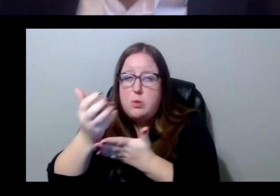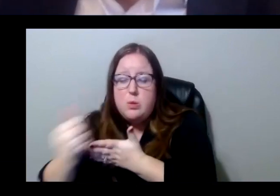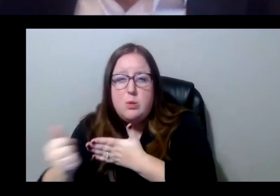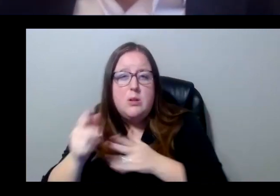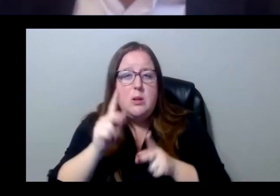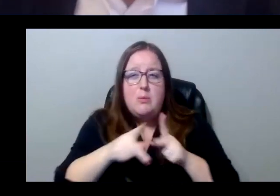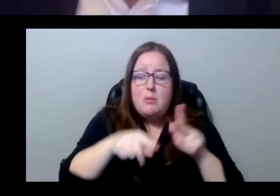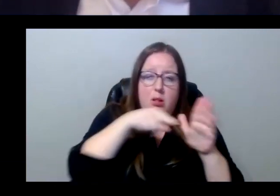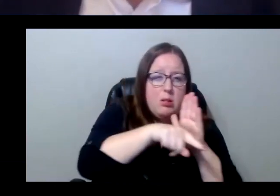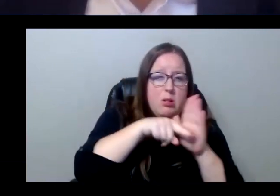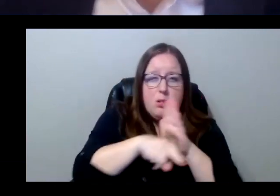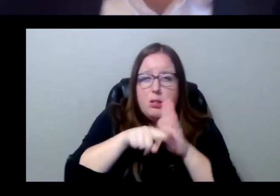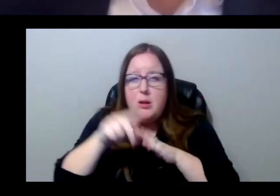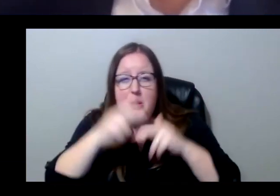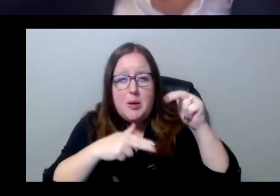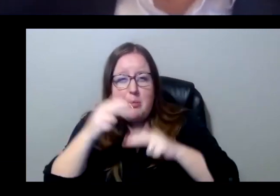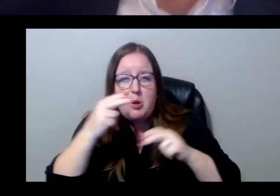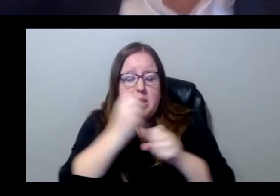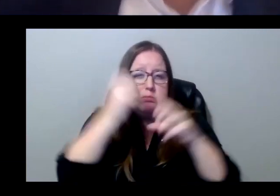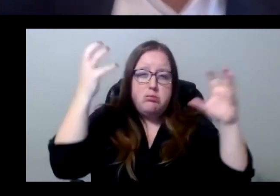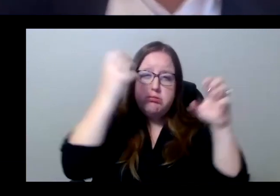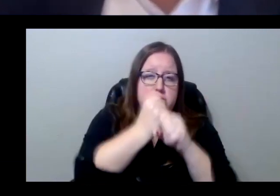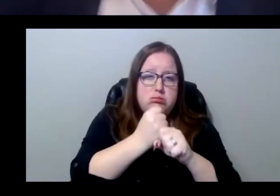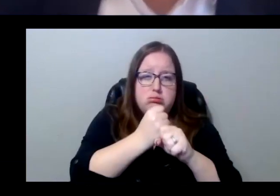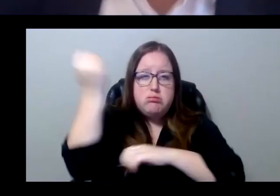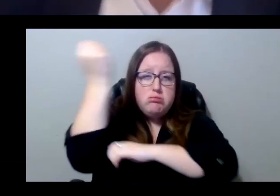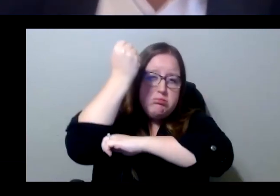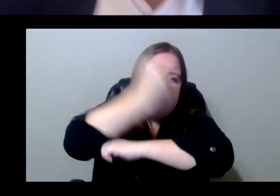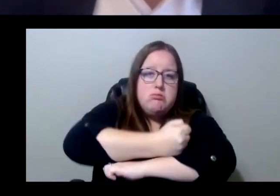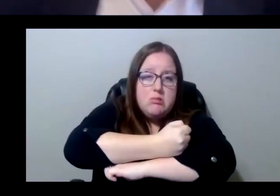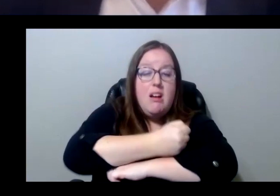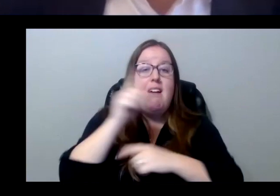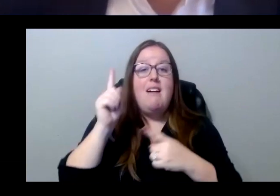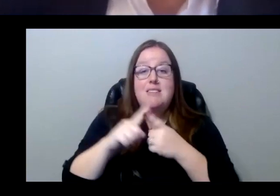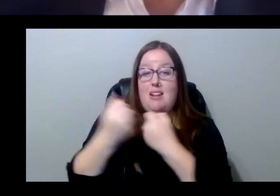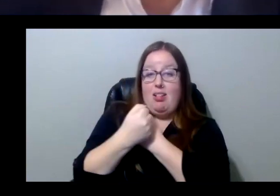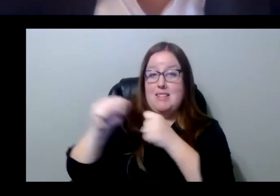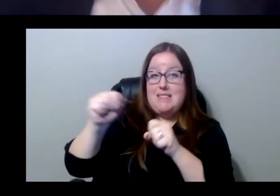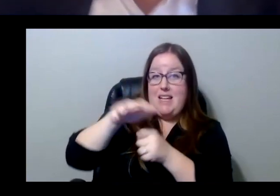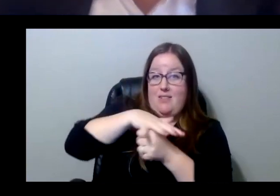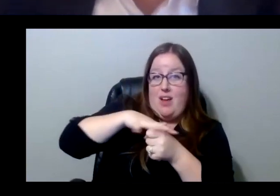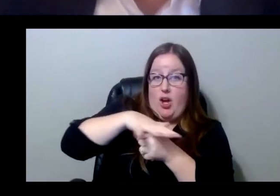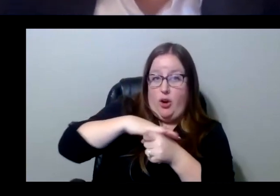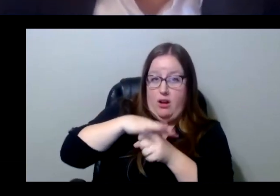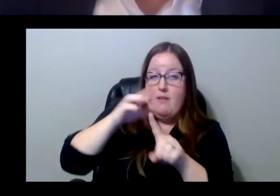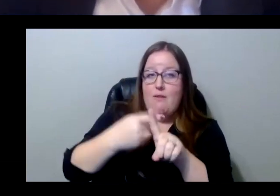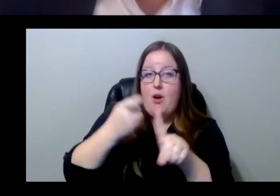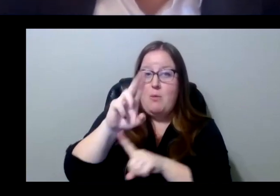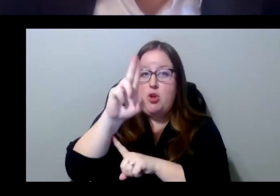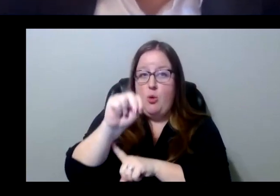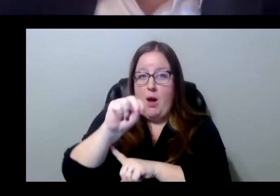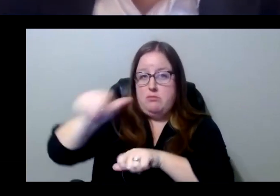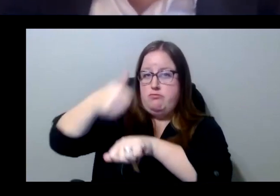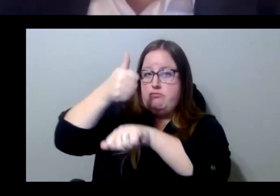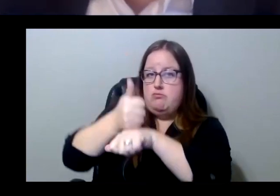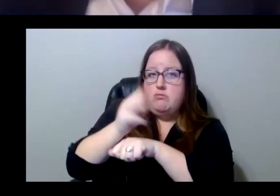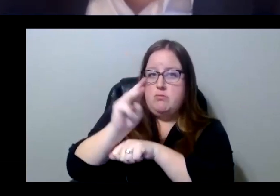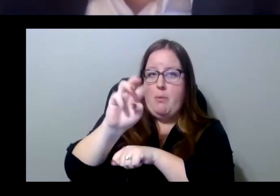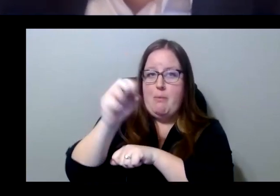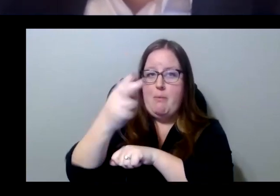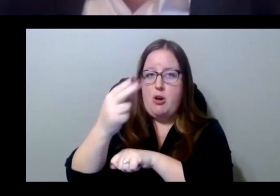in Sarajevo, and they were getting guns through the black market and other places, because at the time that Bosnia became an independent country, it had